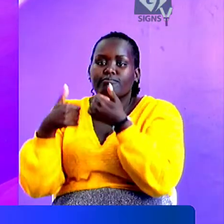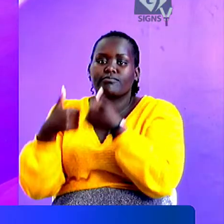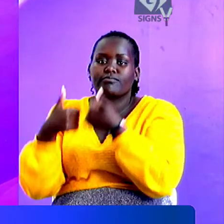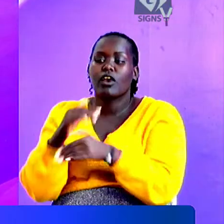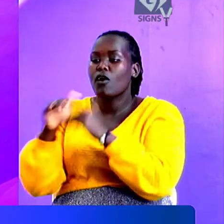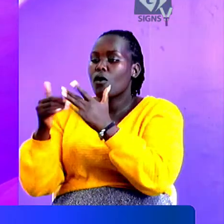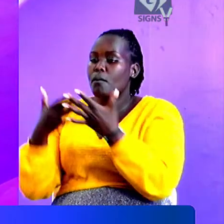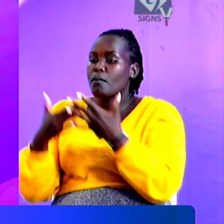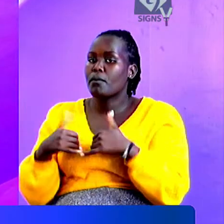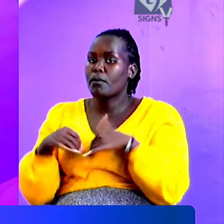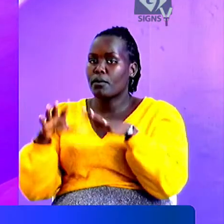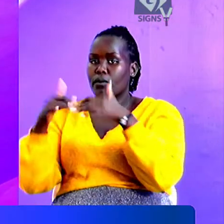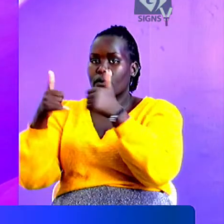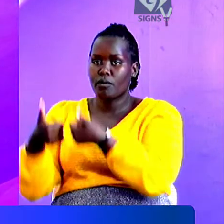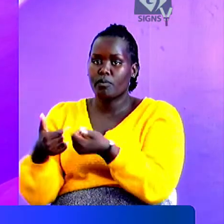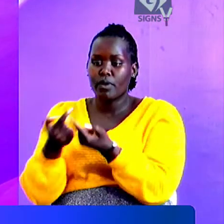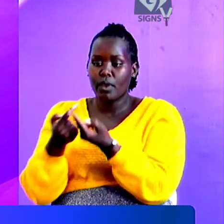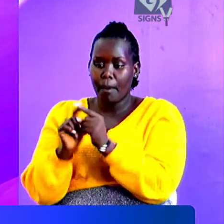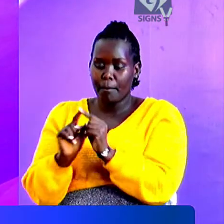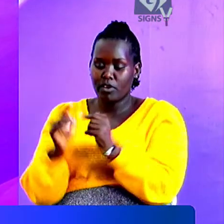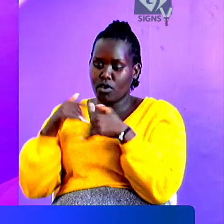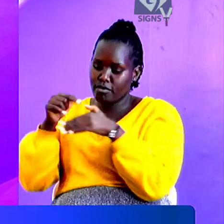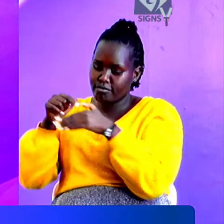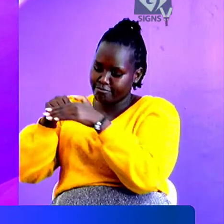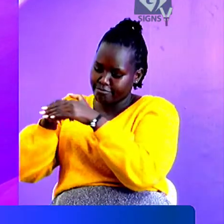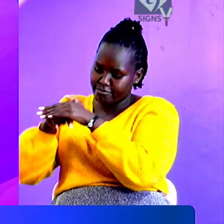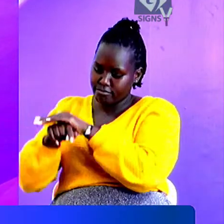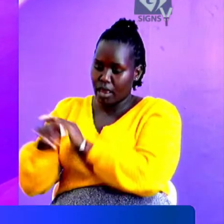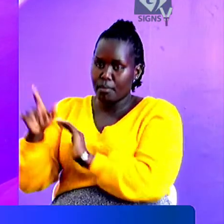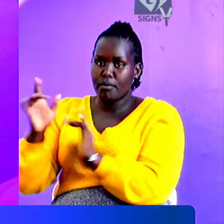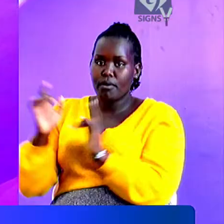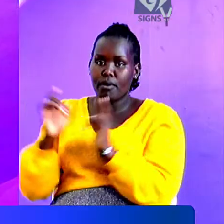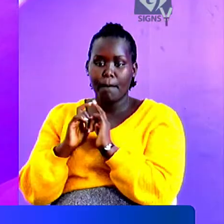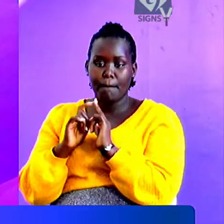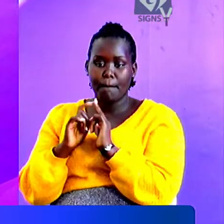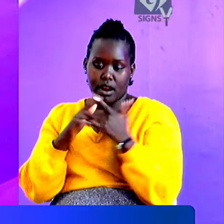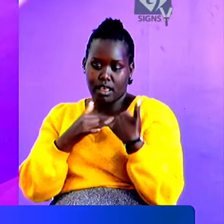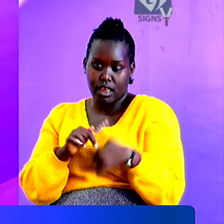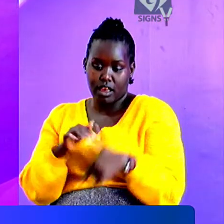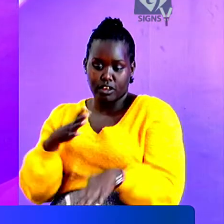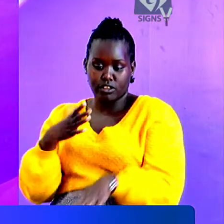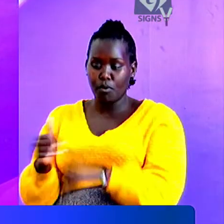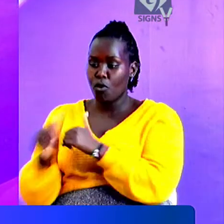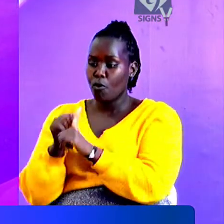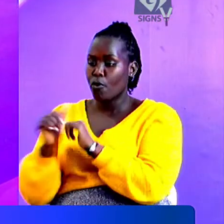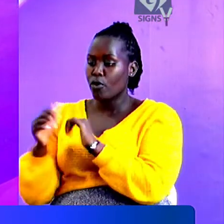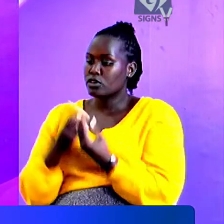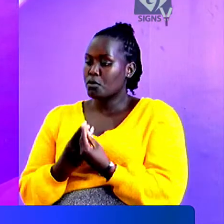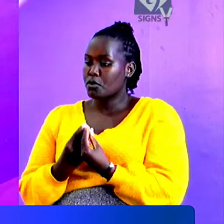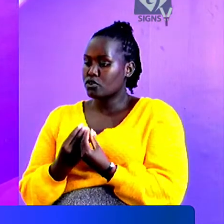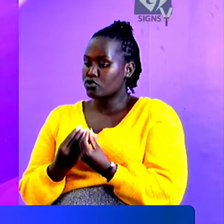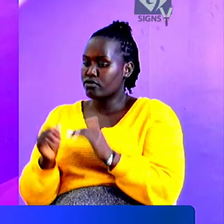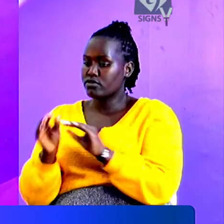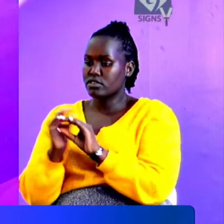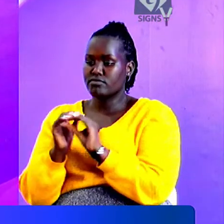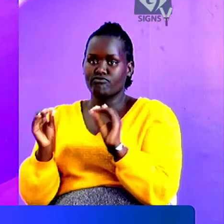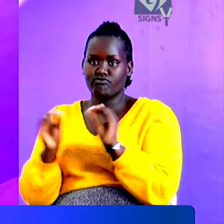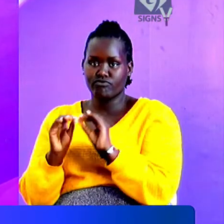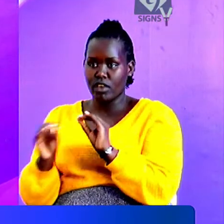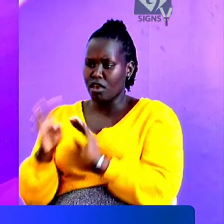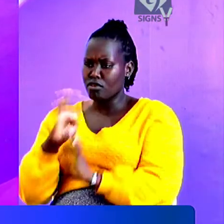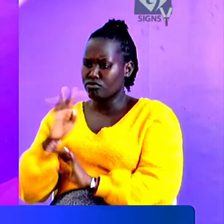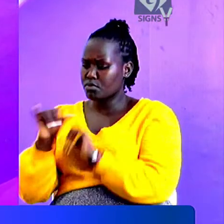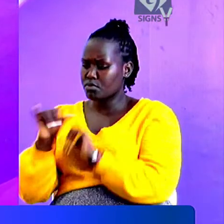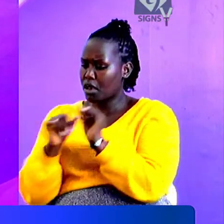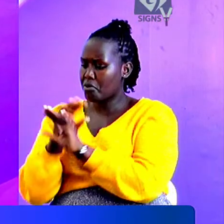And yet there are certain deeply rooted pains in the hearts of people that have never been sorted. They are not talked about. The moment